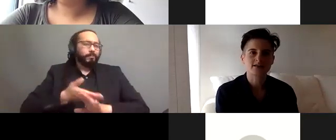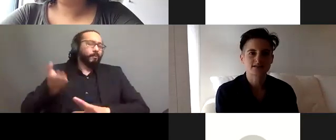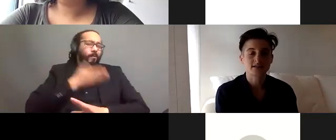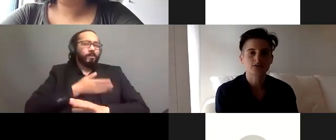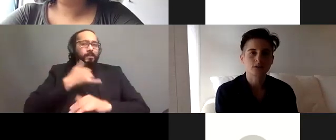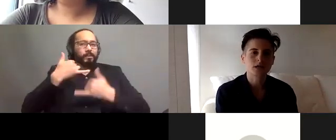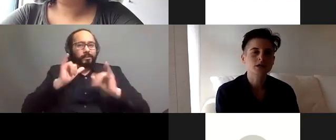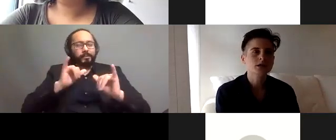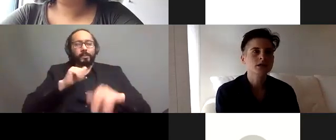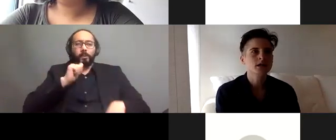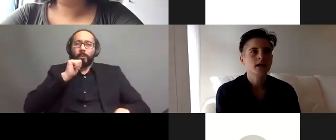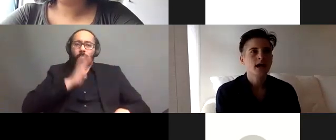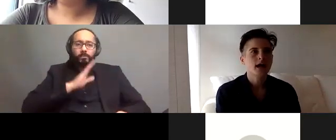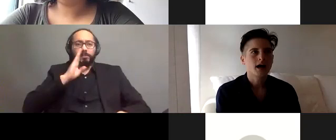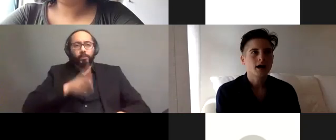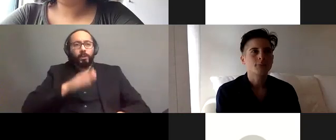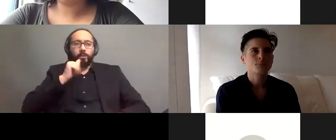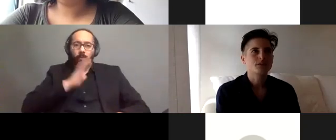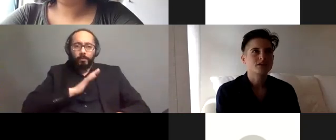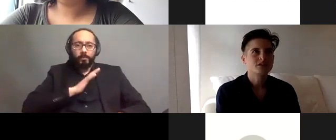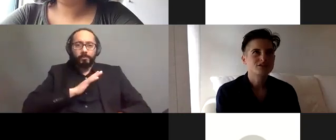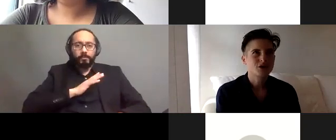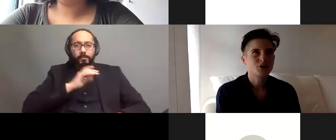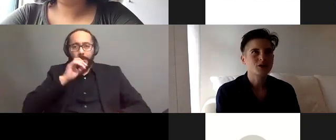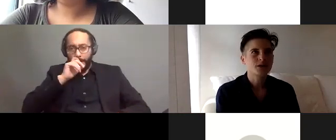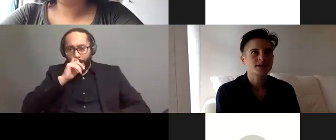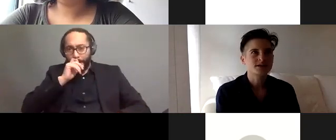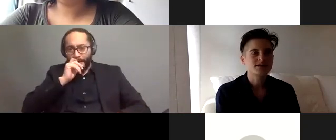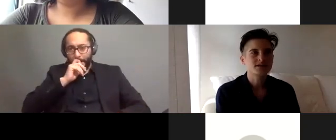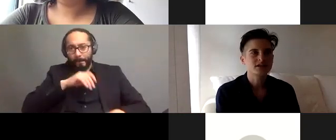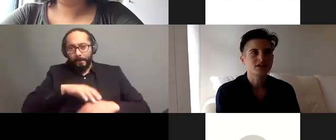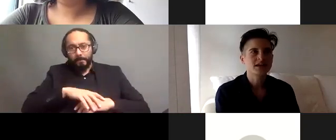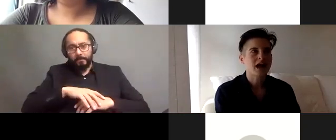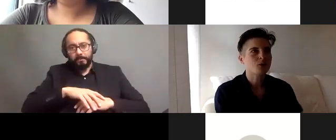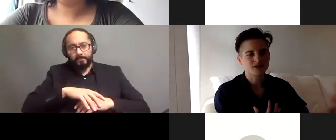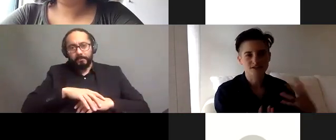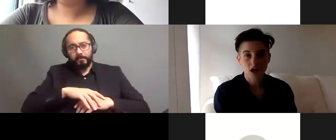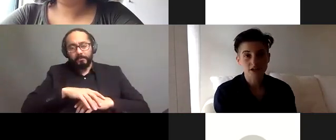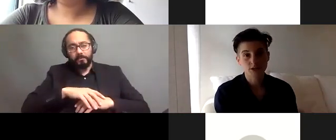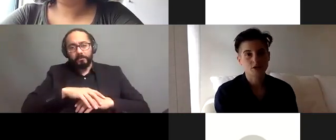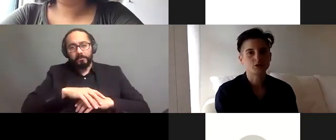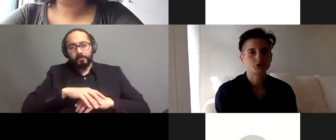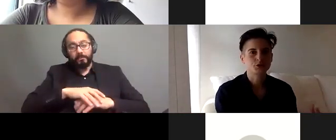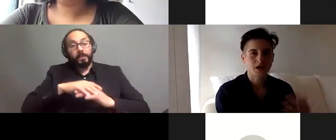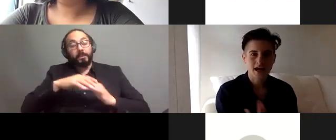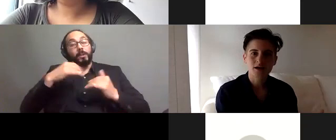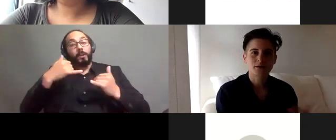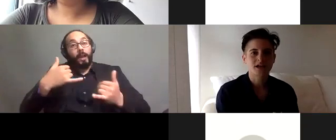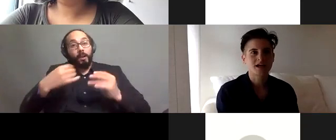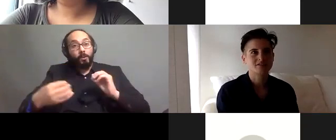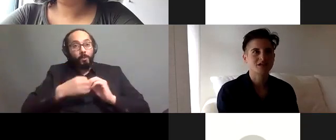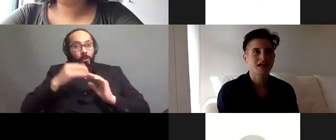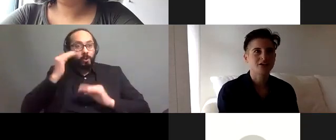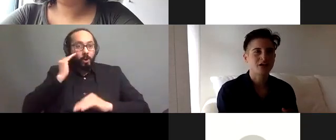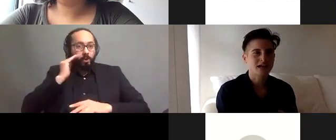as cis female. Right. So it was... Now with all this knowledge about who I am, and